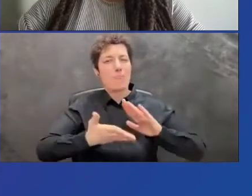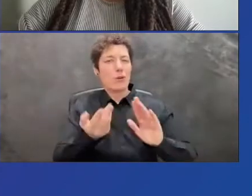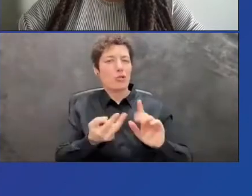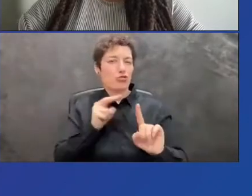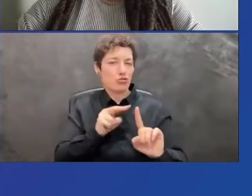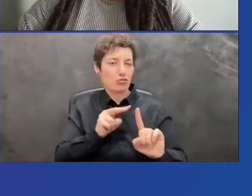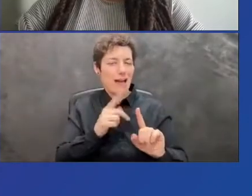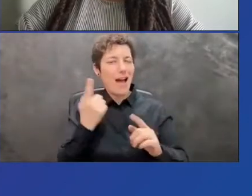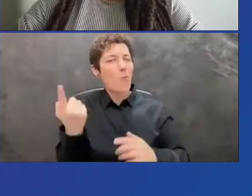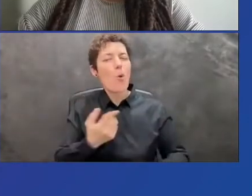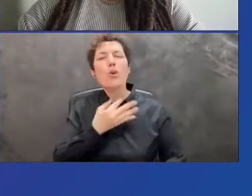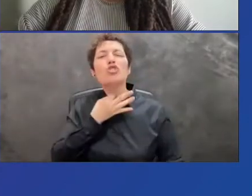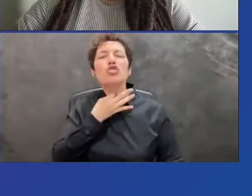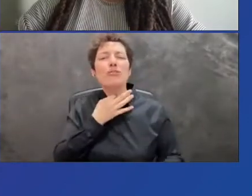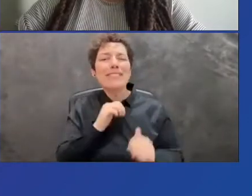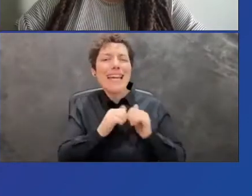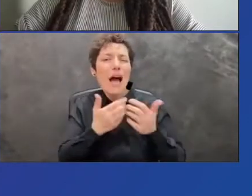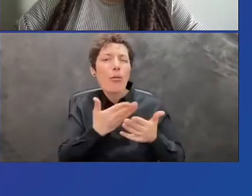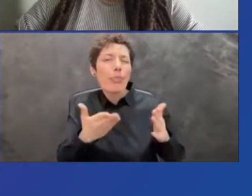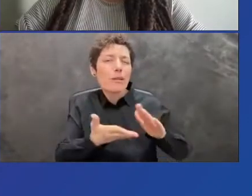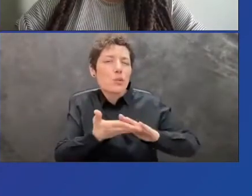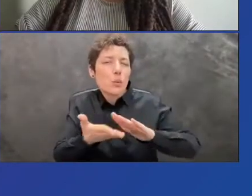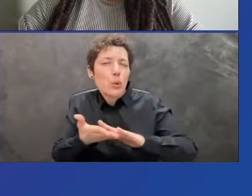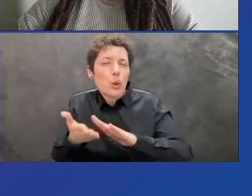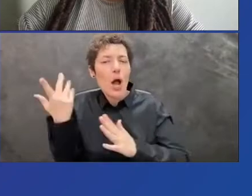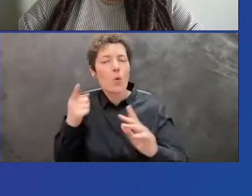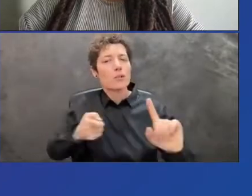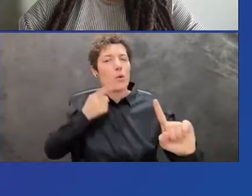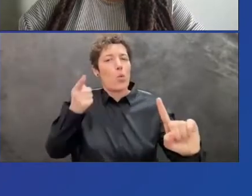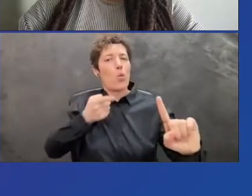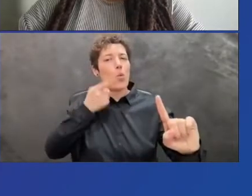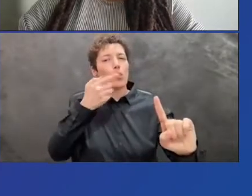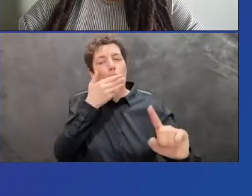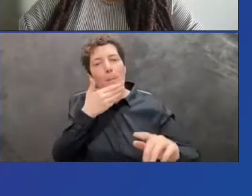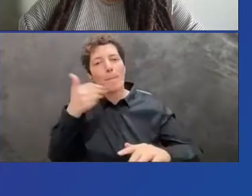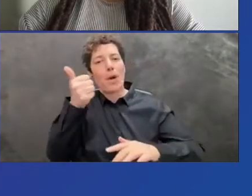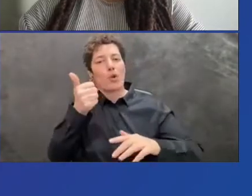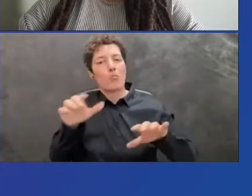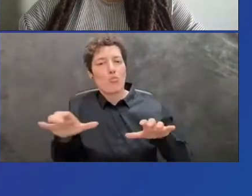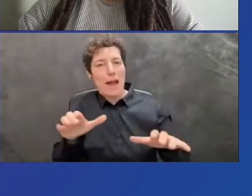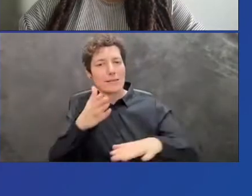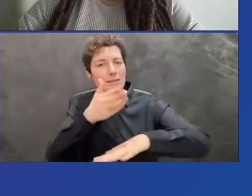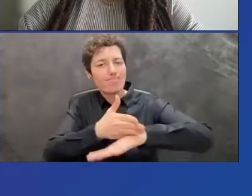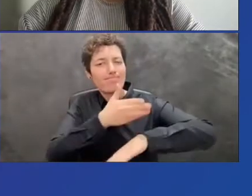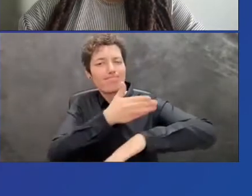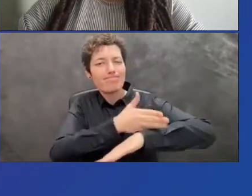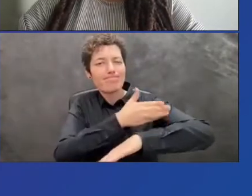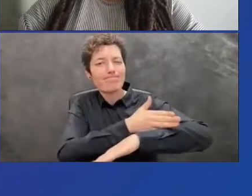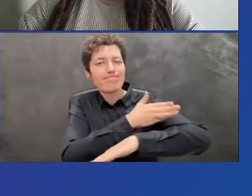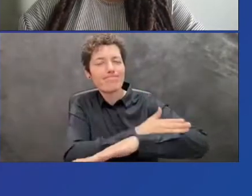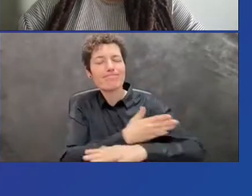work. I like to work to like best and better practices. I like to look to other